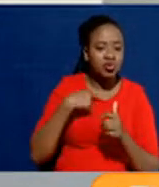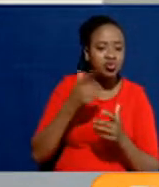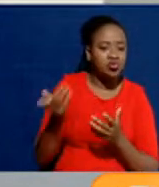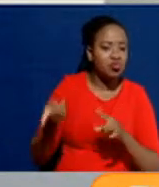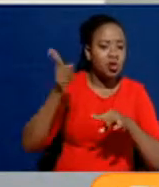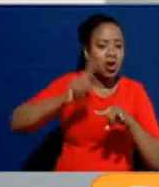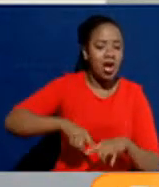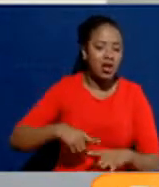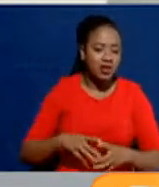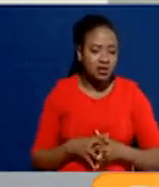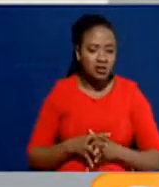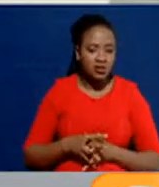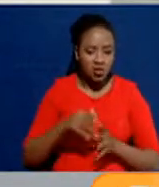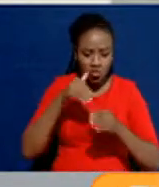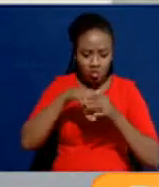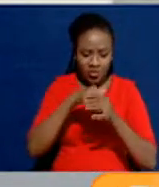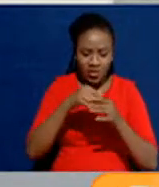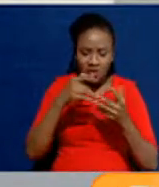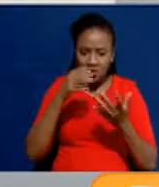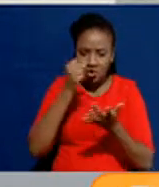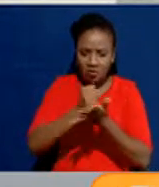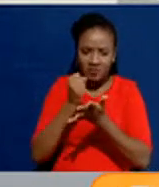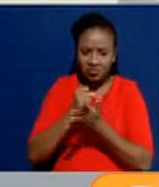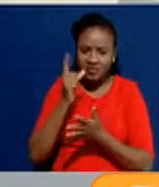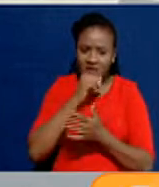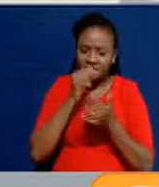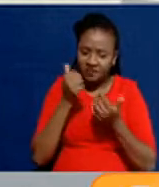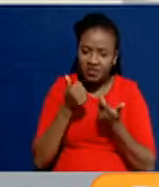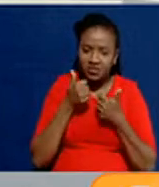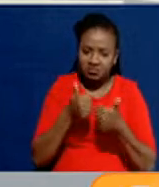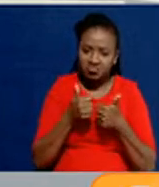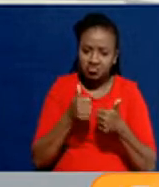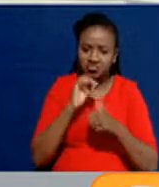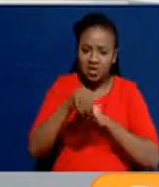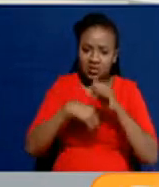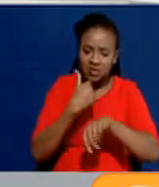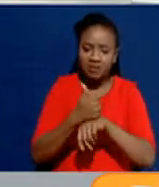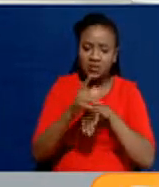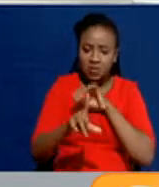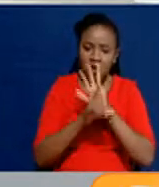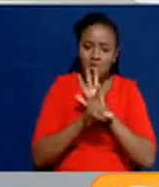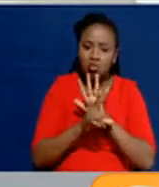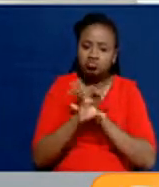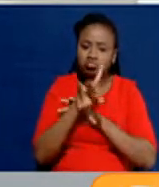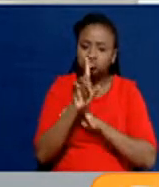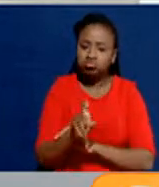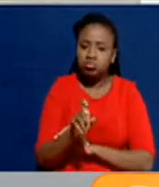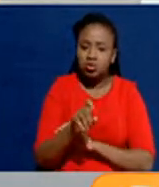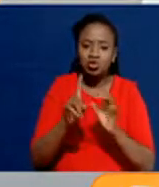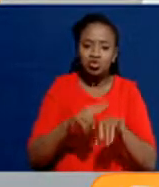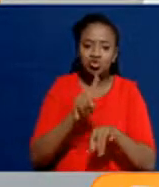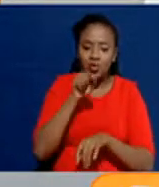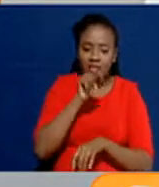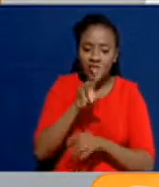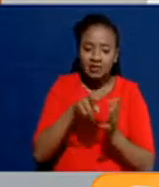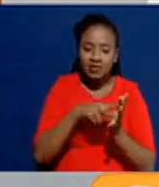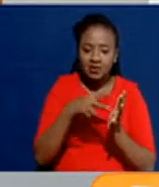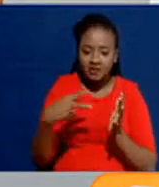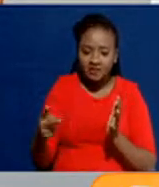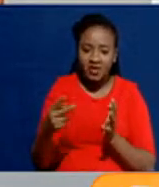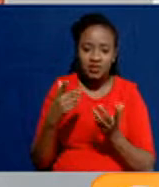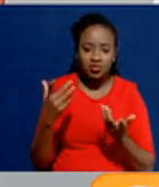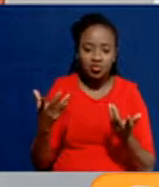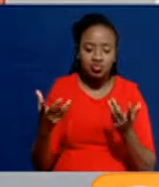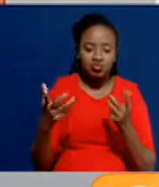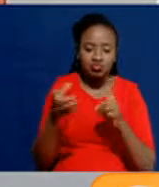between offices that are properly established by law? And so when it failed to meet any